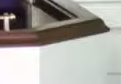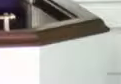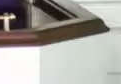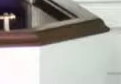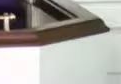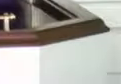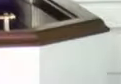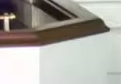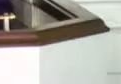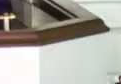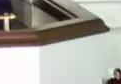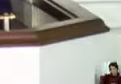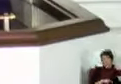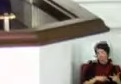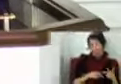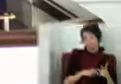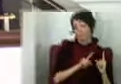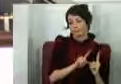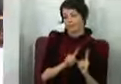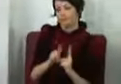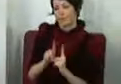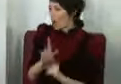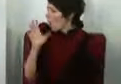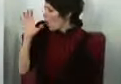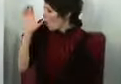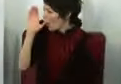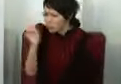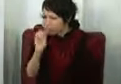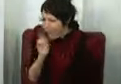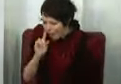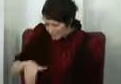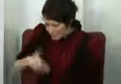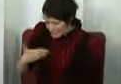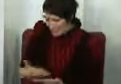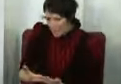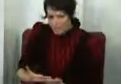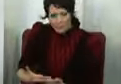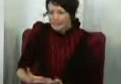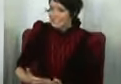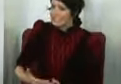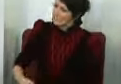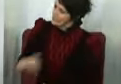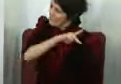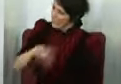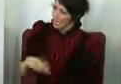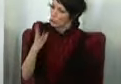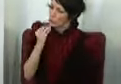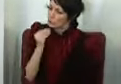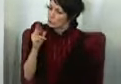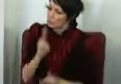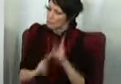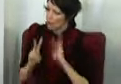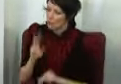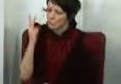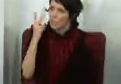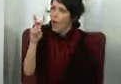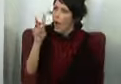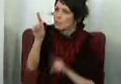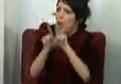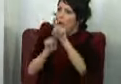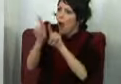to Jerusalem and said, "Where is the child born, the King of the Jews? We saw the star in the east and